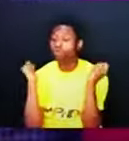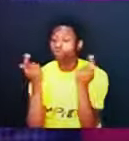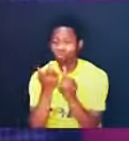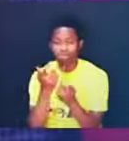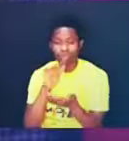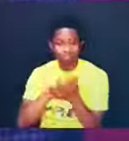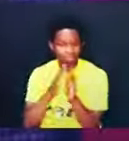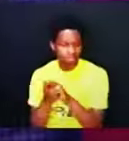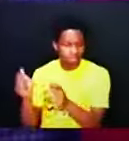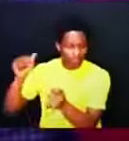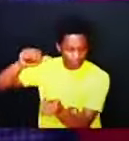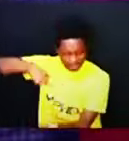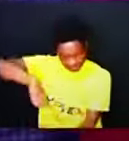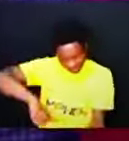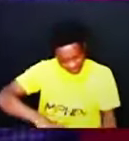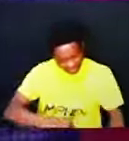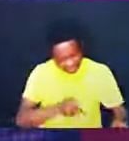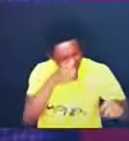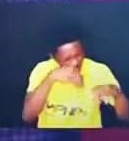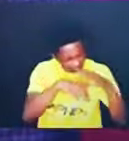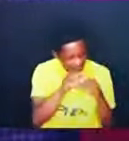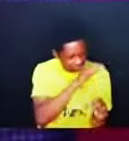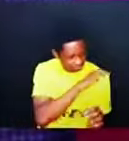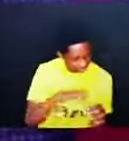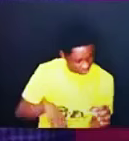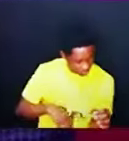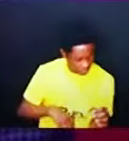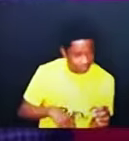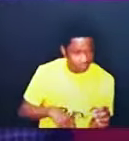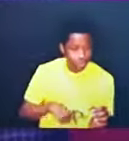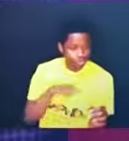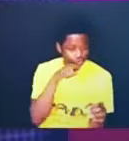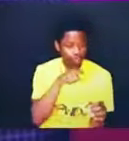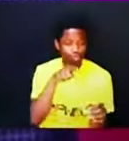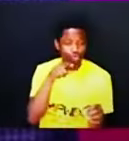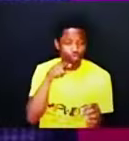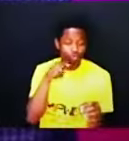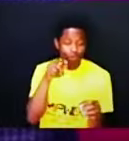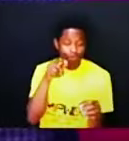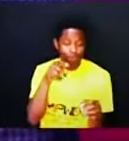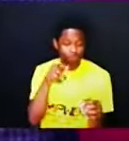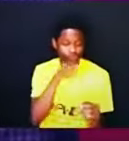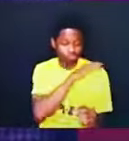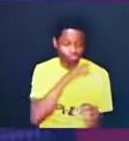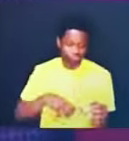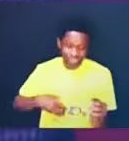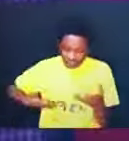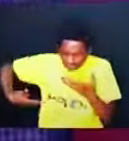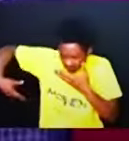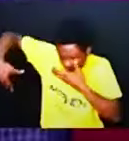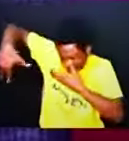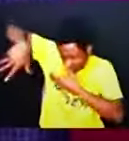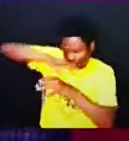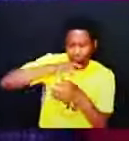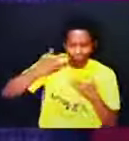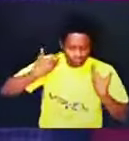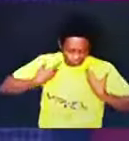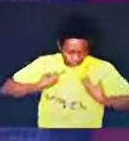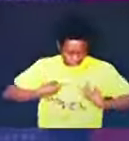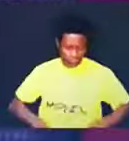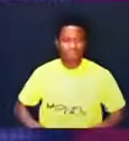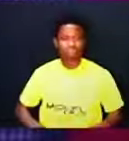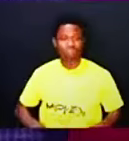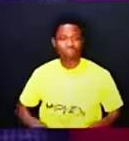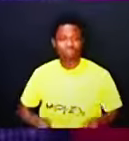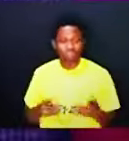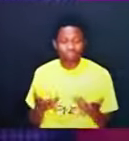have clothed yourself with Christ. If you say mumududua, wabomu esuko Christo Yesu muno, mashe Christo. There